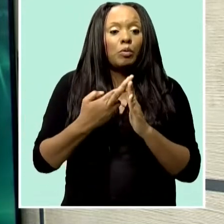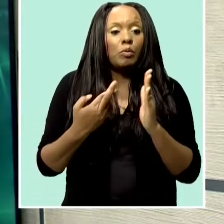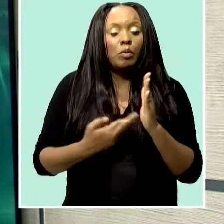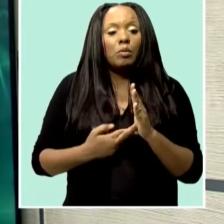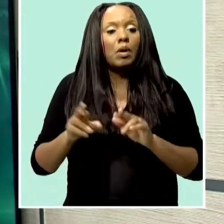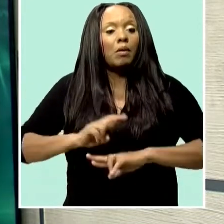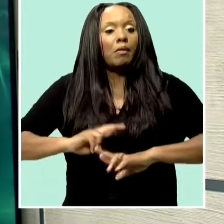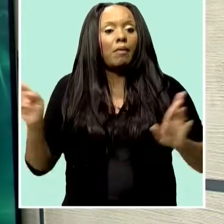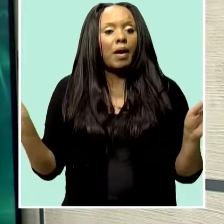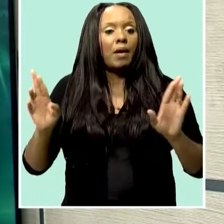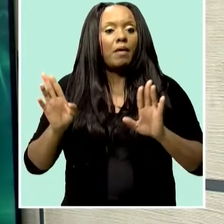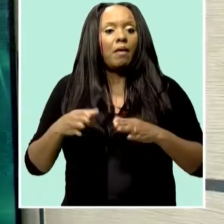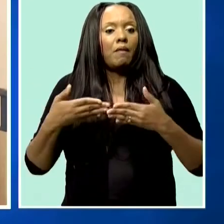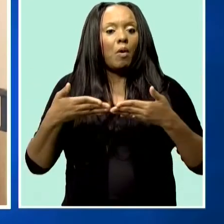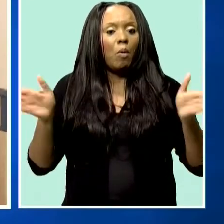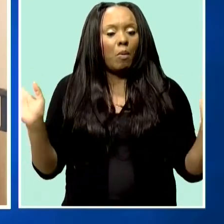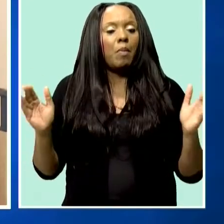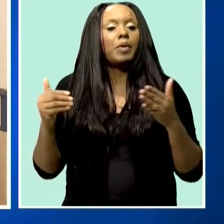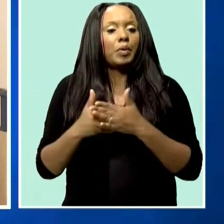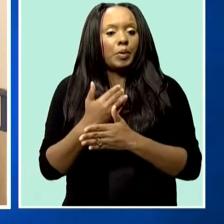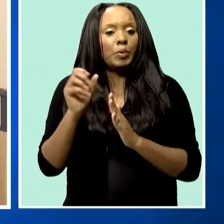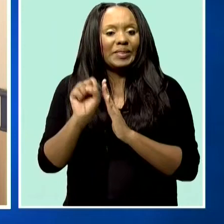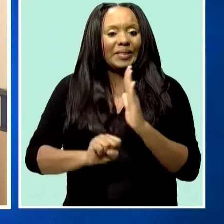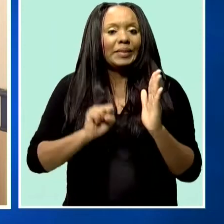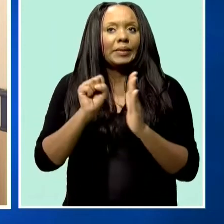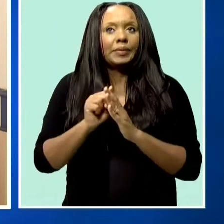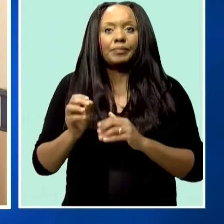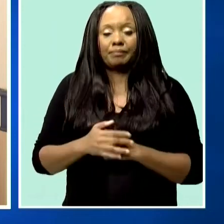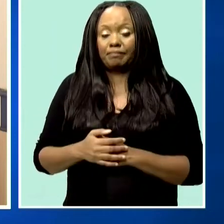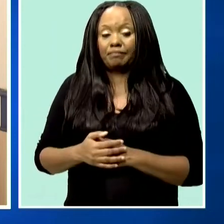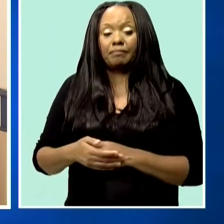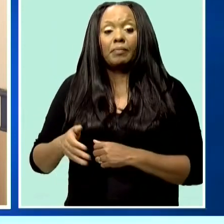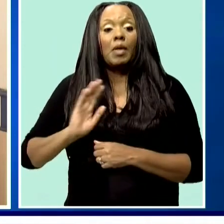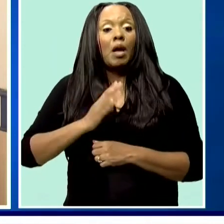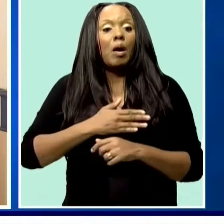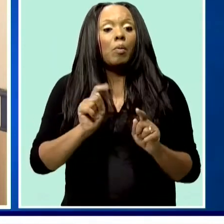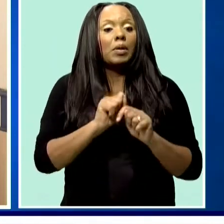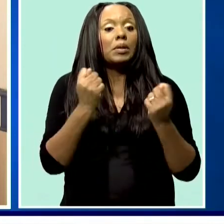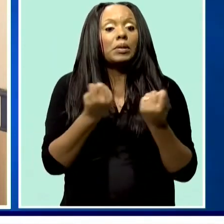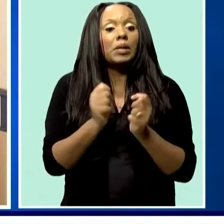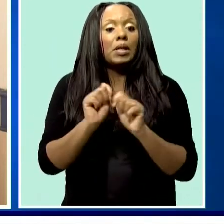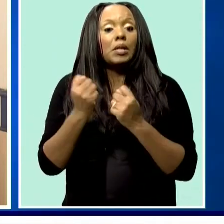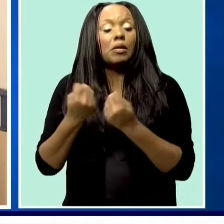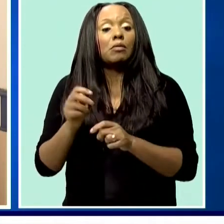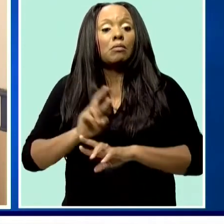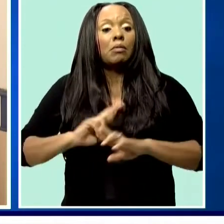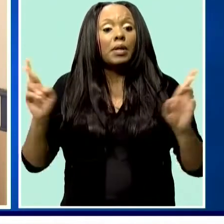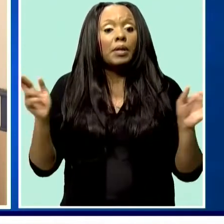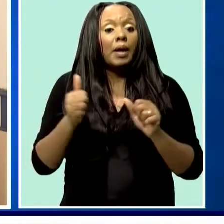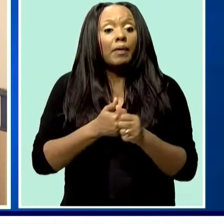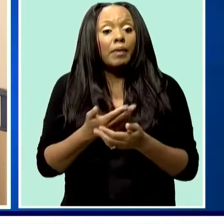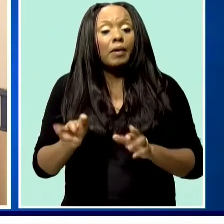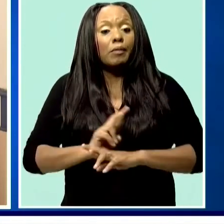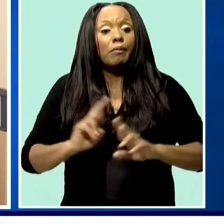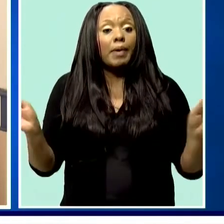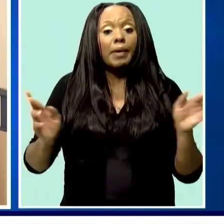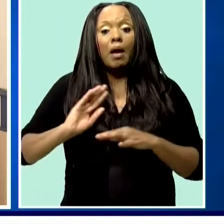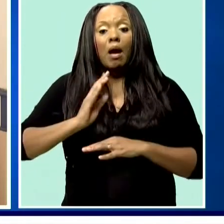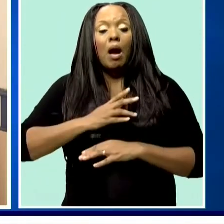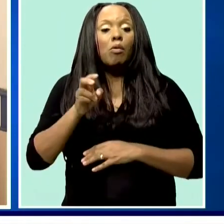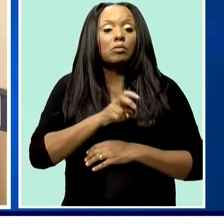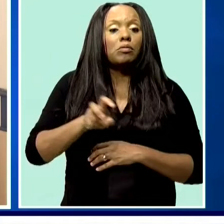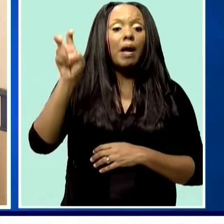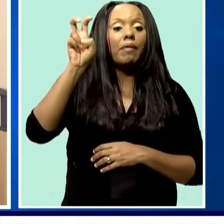season. Our PR teams are already fully lined up. Our source markets are fully lined up. All of our travel partners